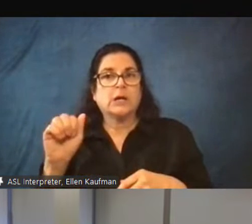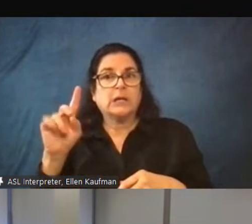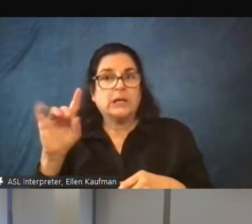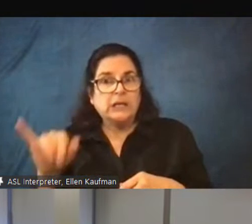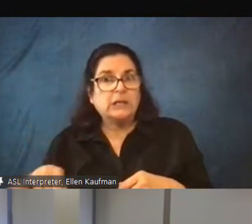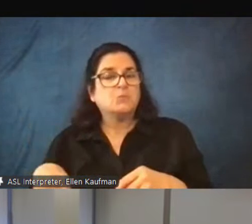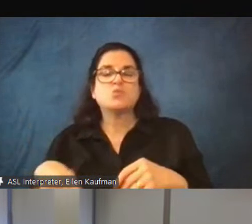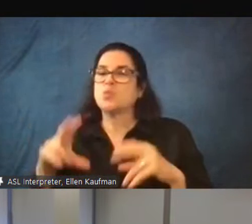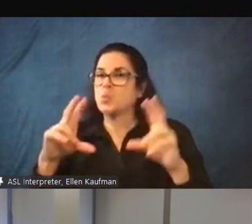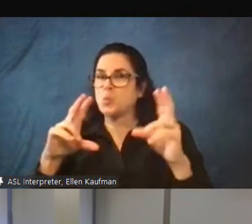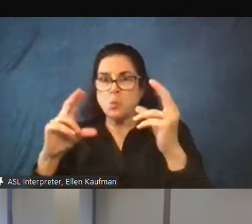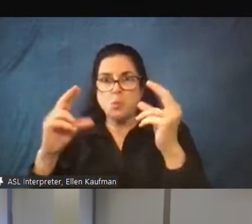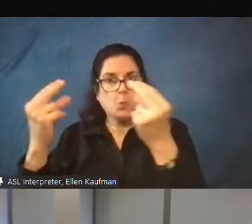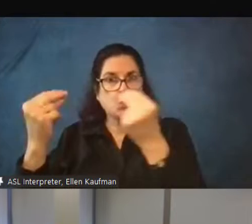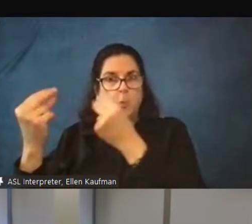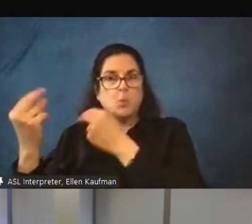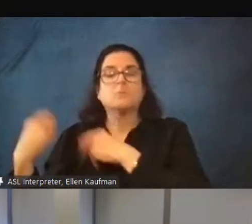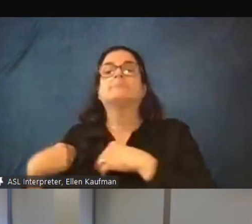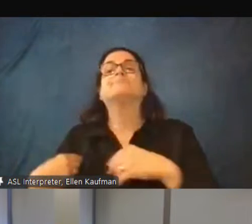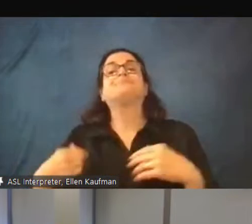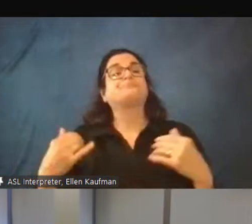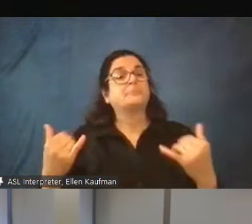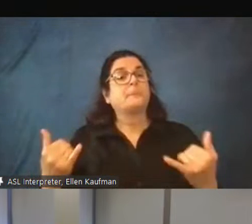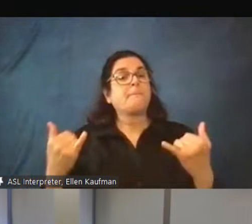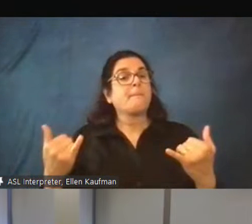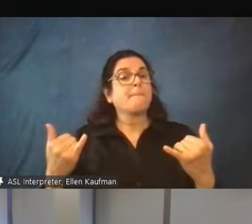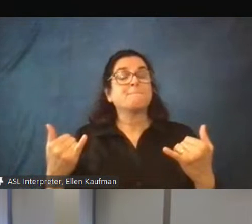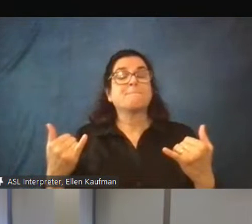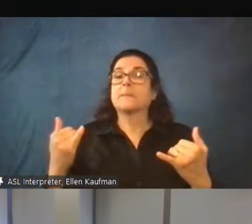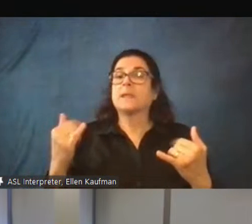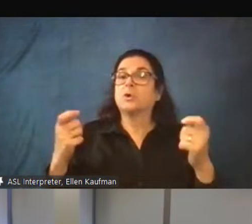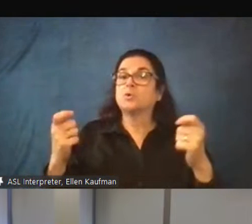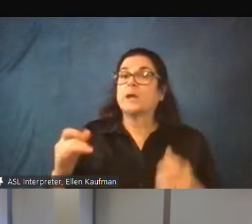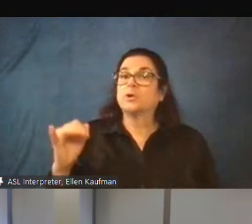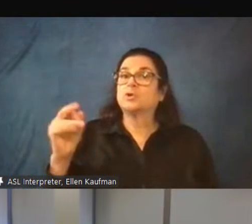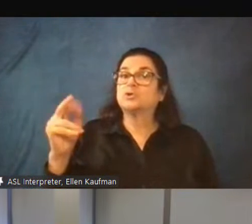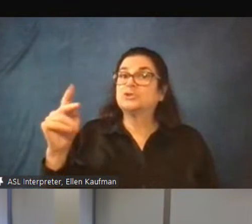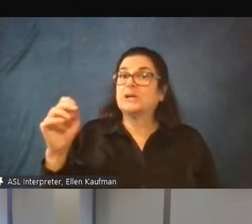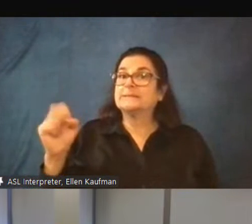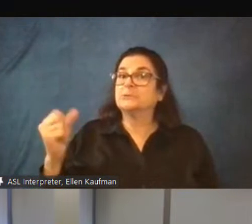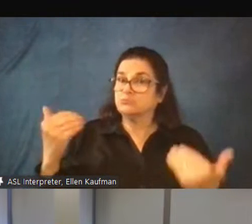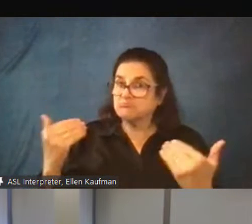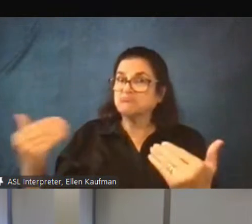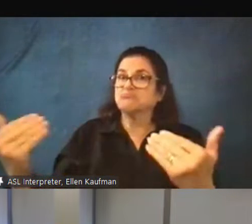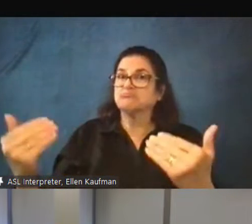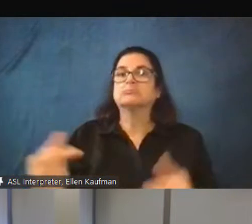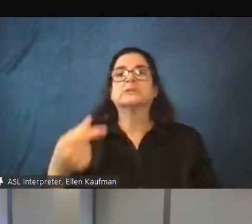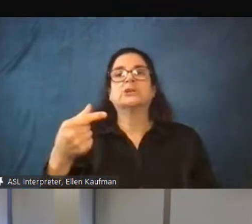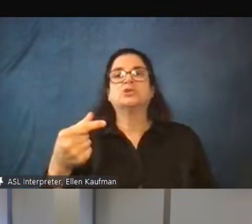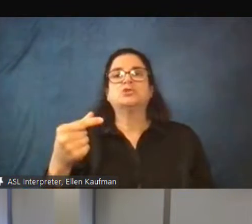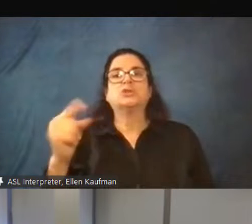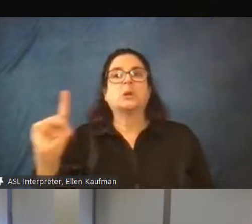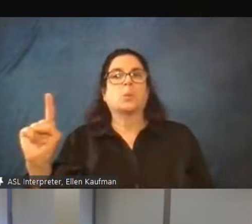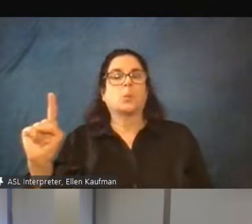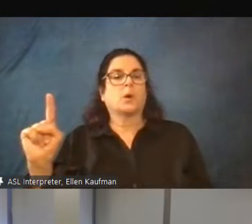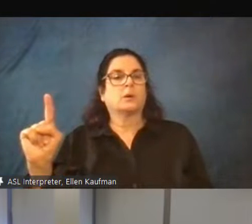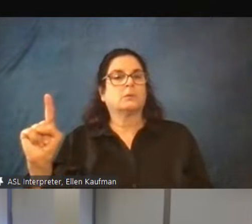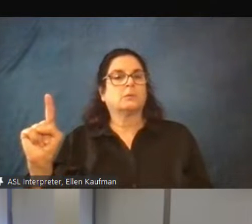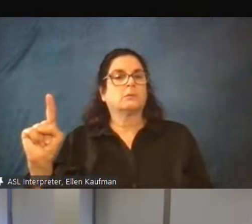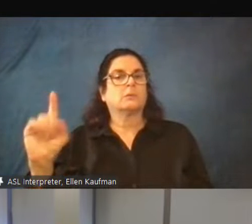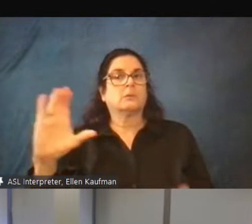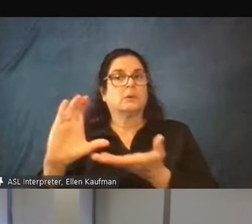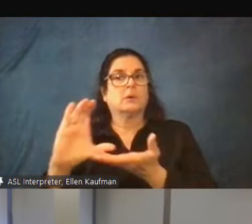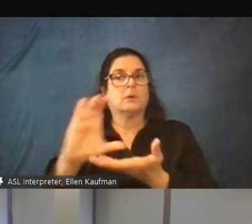you may now advance to contract G1. G1 is a contract award for technology. No